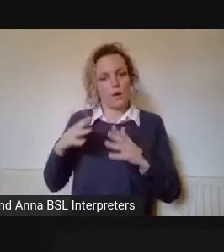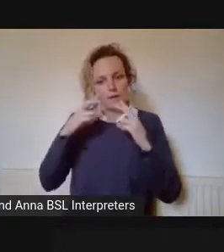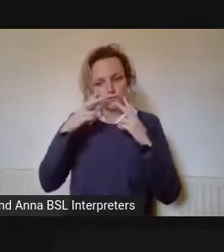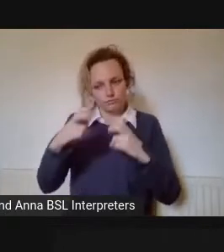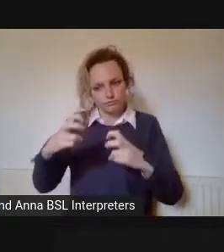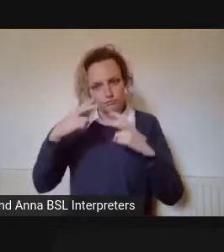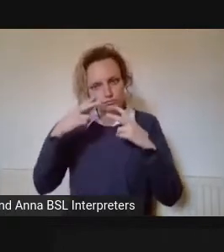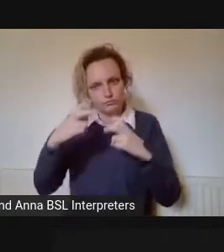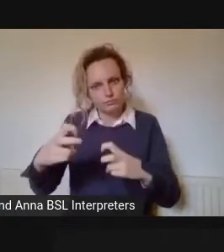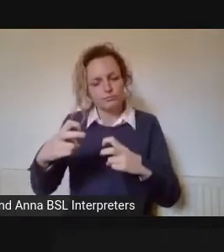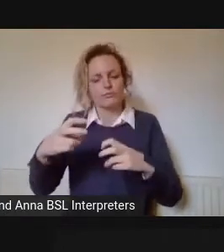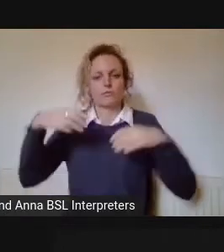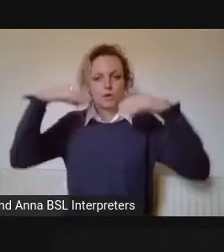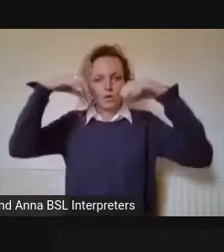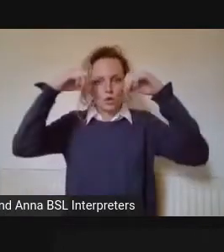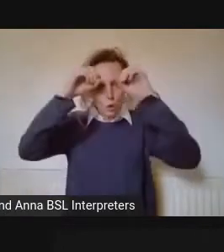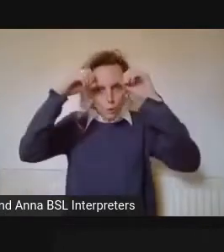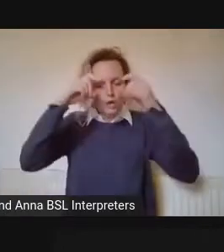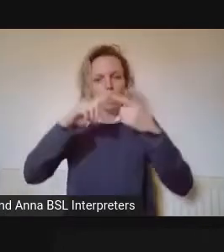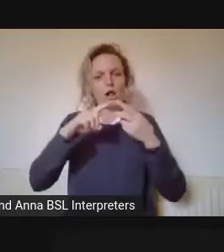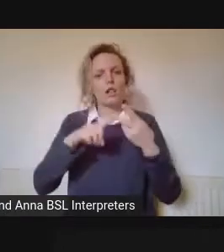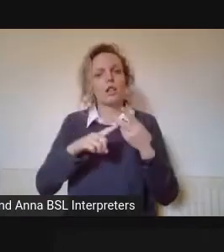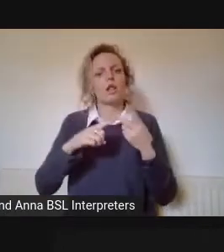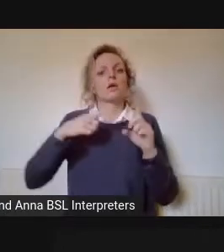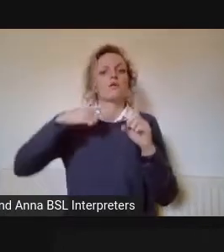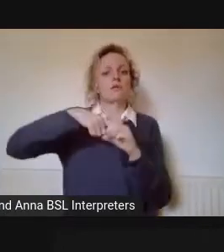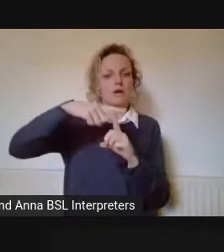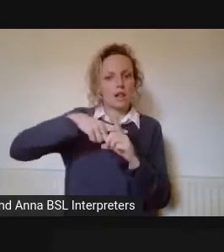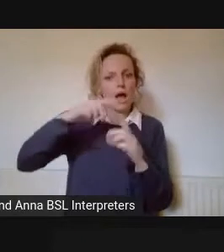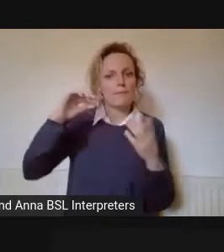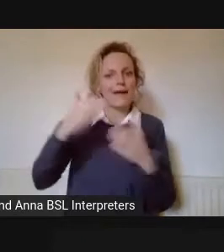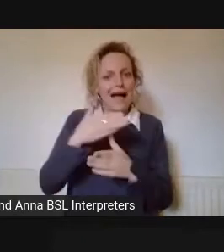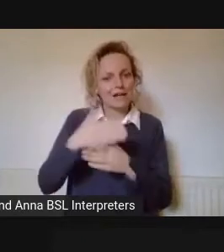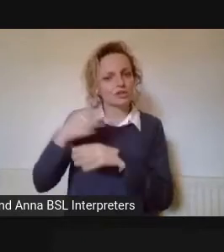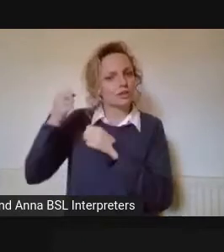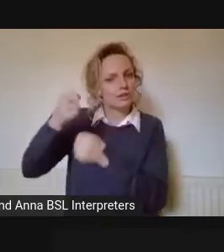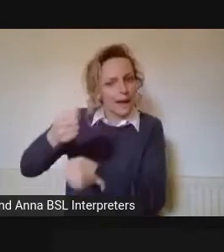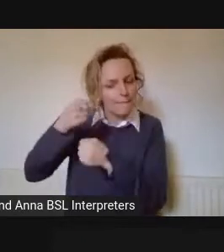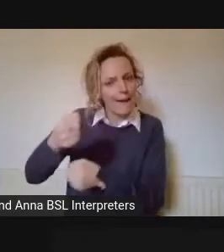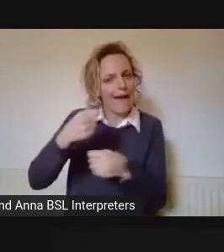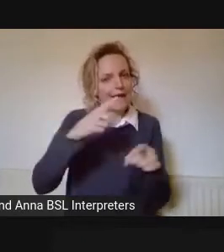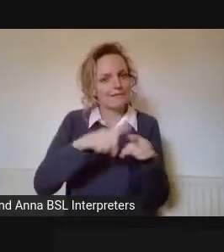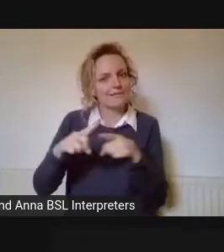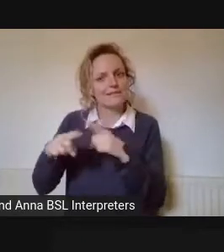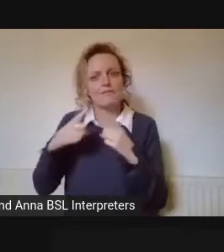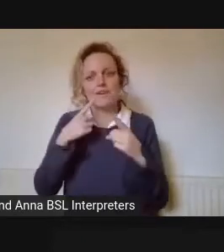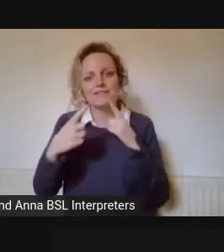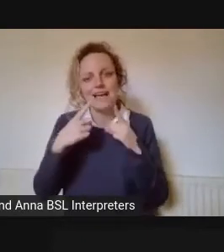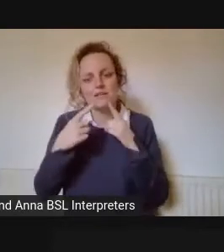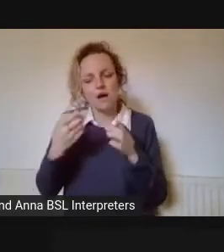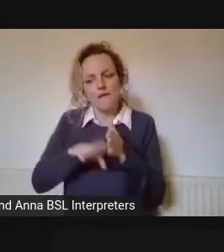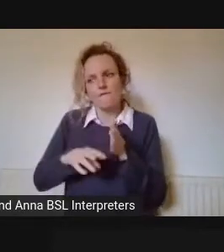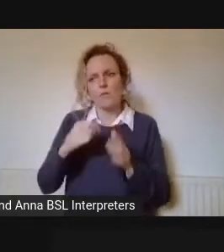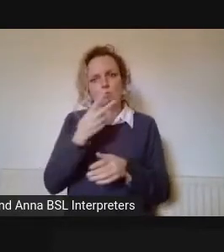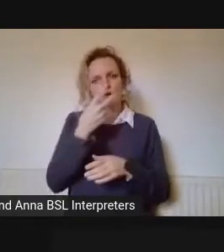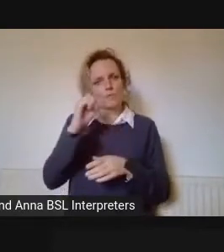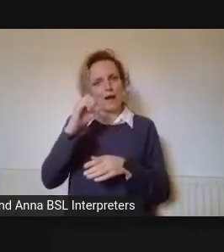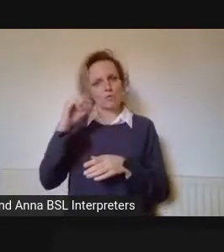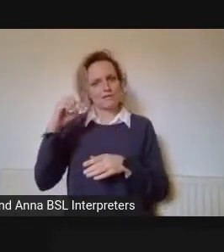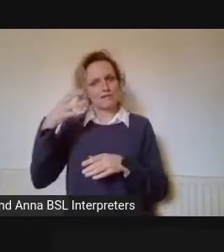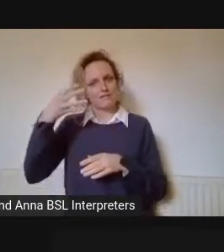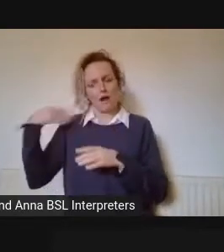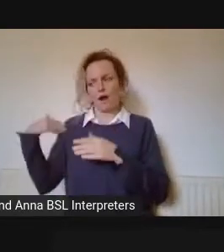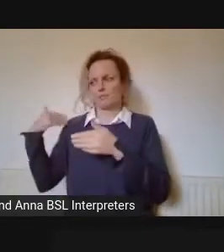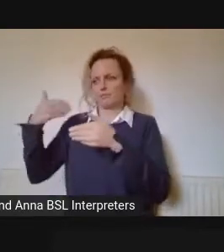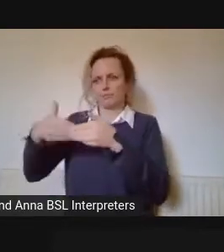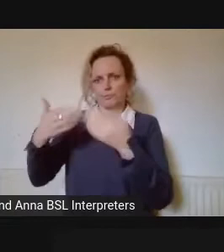good and the data for climate action campaigns that the UN Global Post have been pushing since 2009. And we interview the people, the